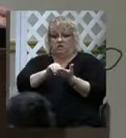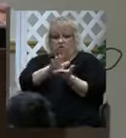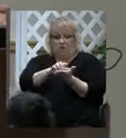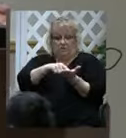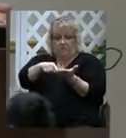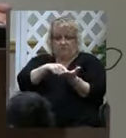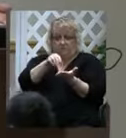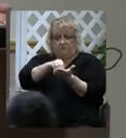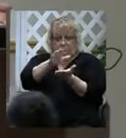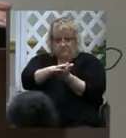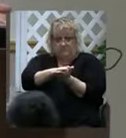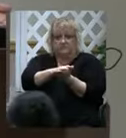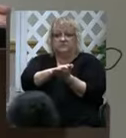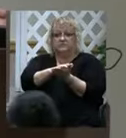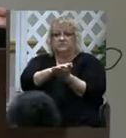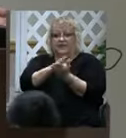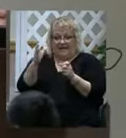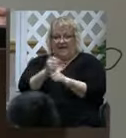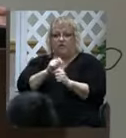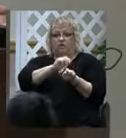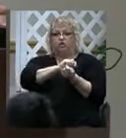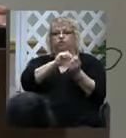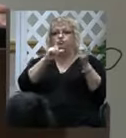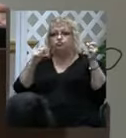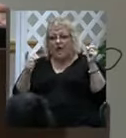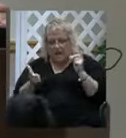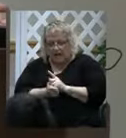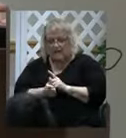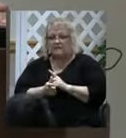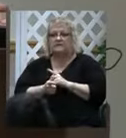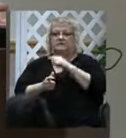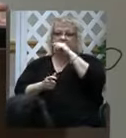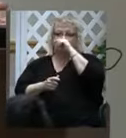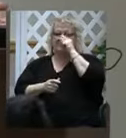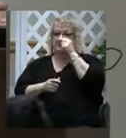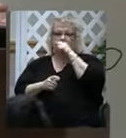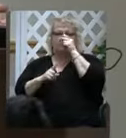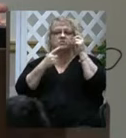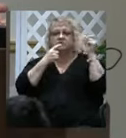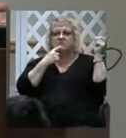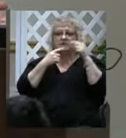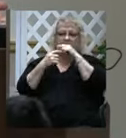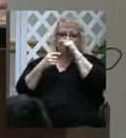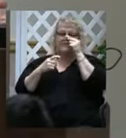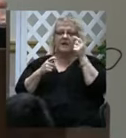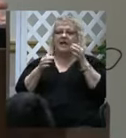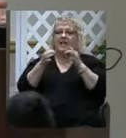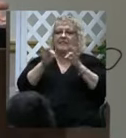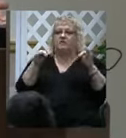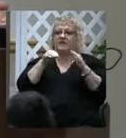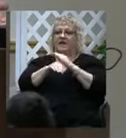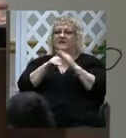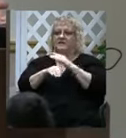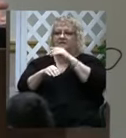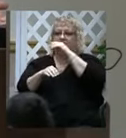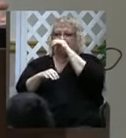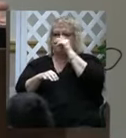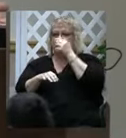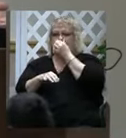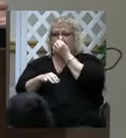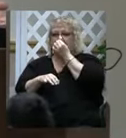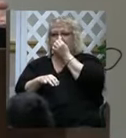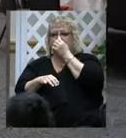in, get them translate. What did you say? Language access ready, is that what you're talking about? Yeah, language access